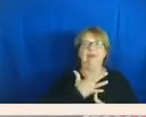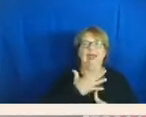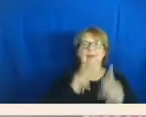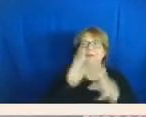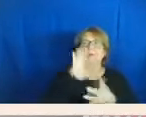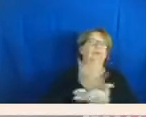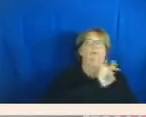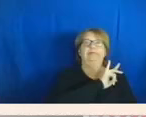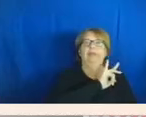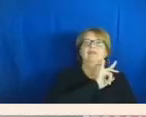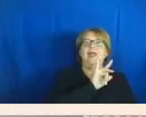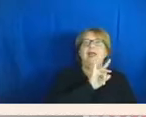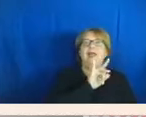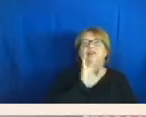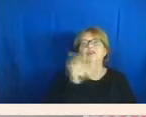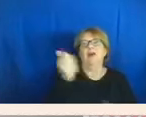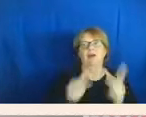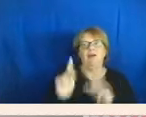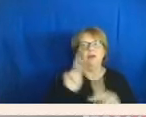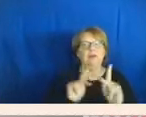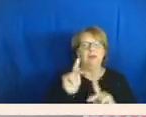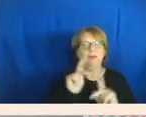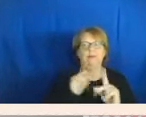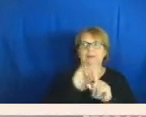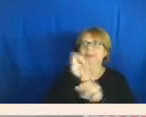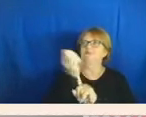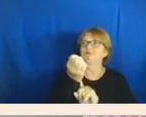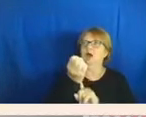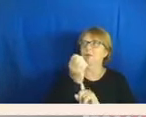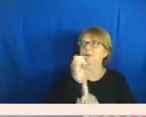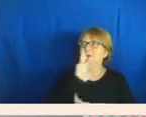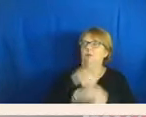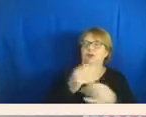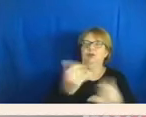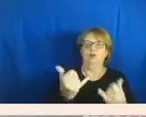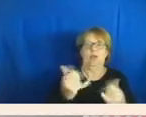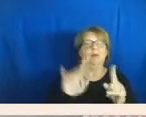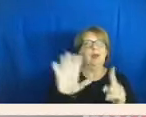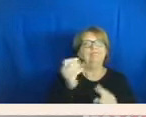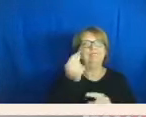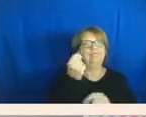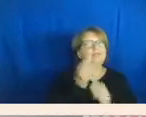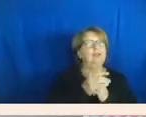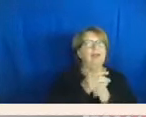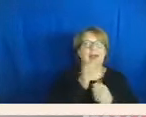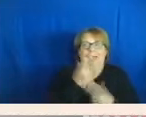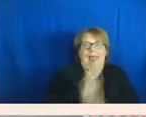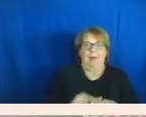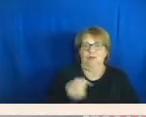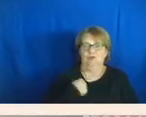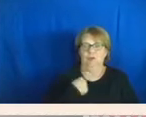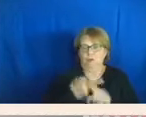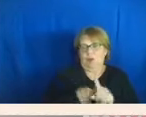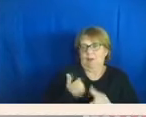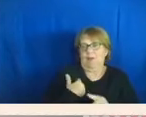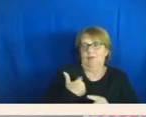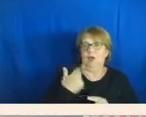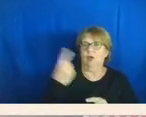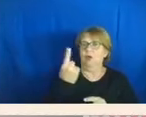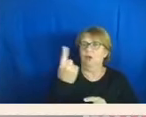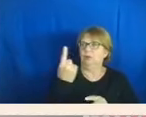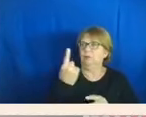others, especially in the environment that we're in today. But believe me, it's happening. It actually happened to me a month ago. Somebody had quite a good time